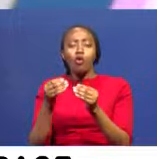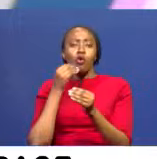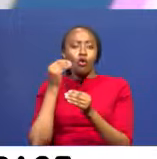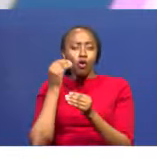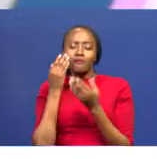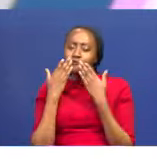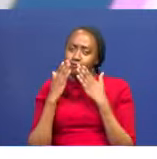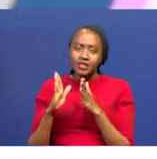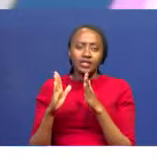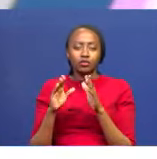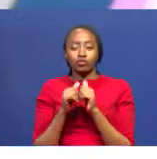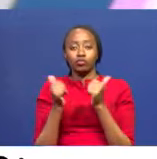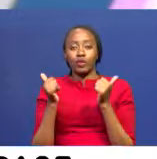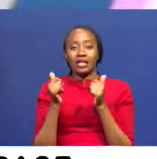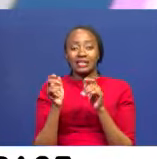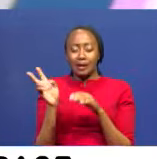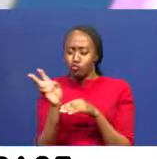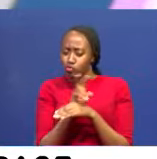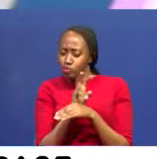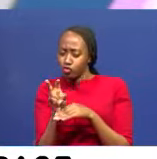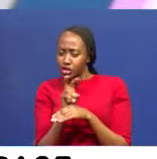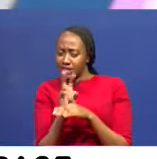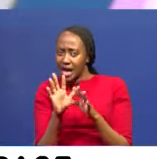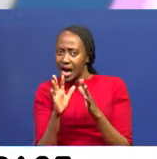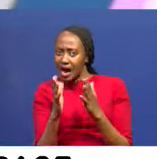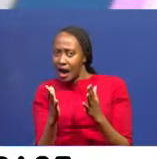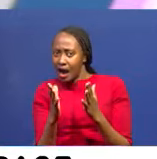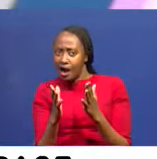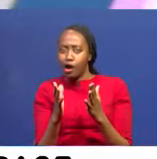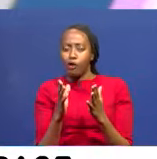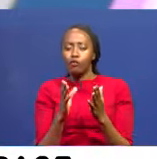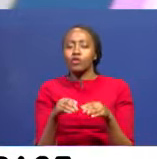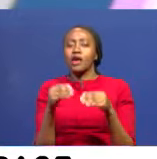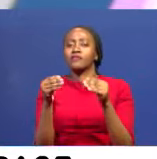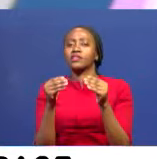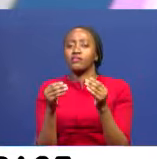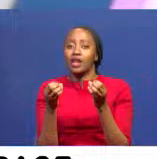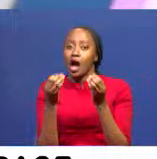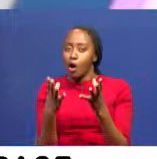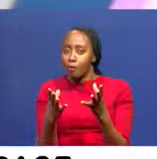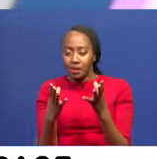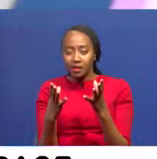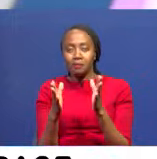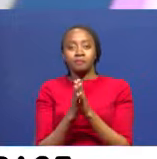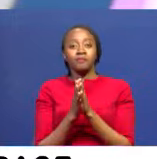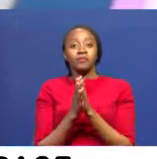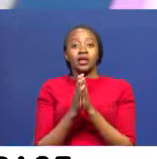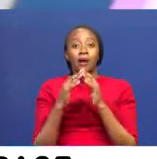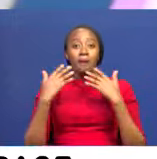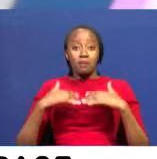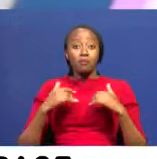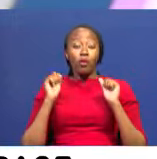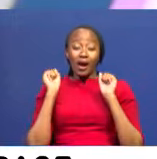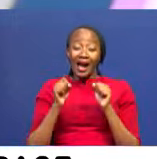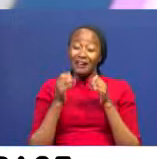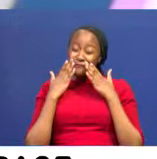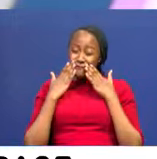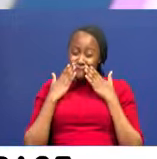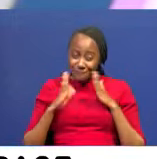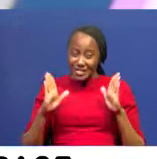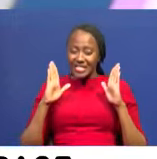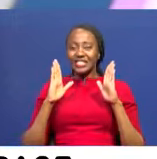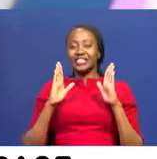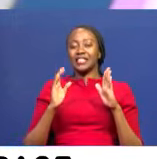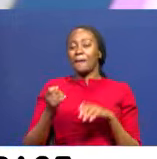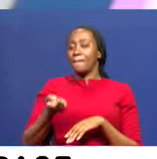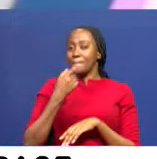we are monitoring to make sure that that people are able to finish their doses of antibiotics when